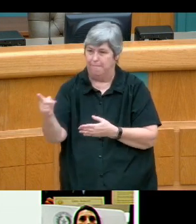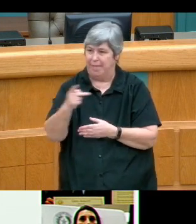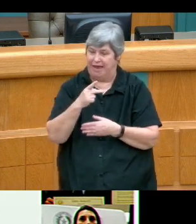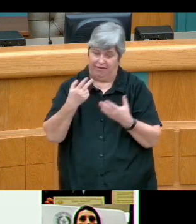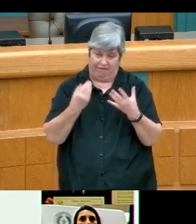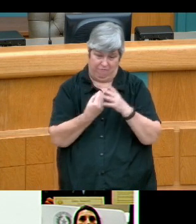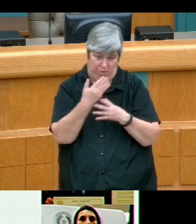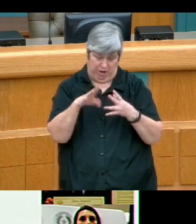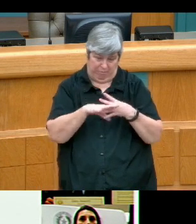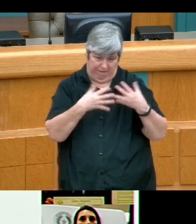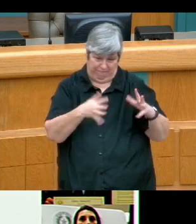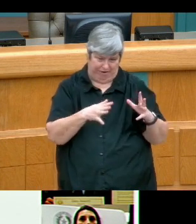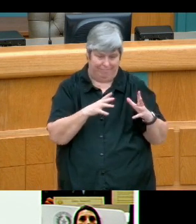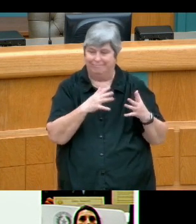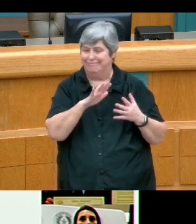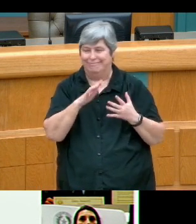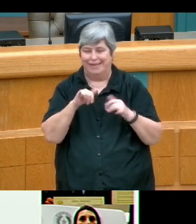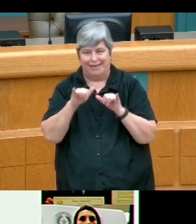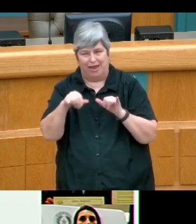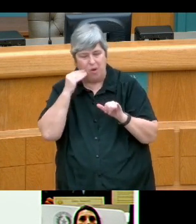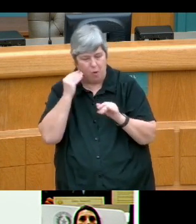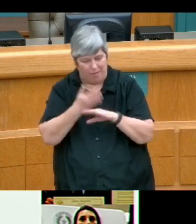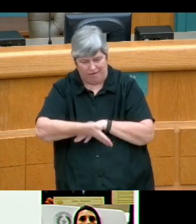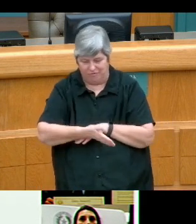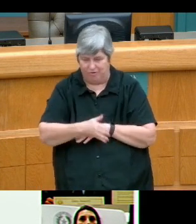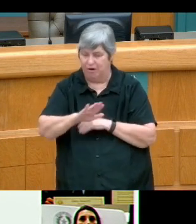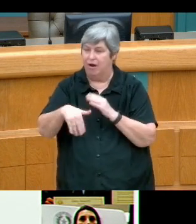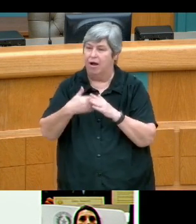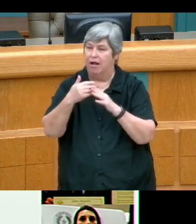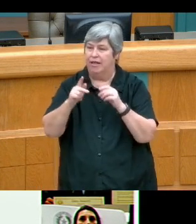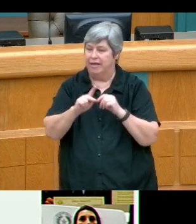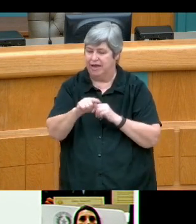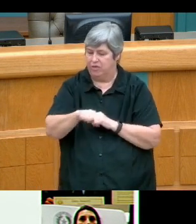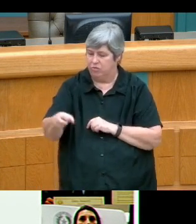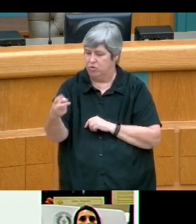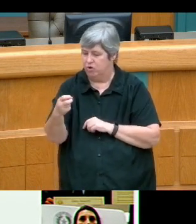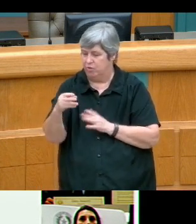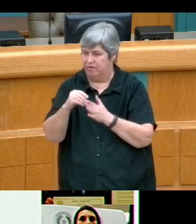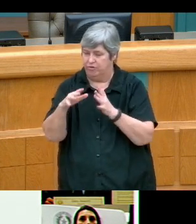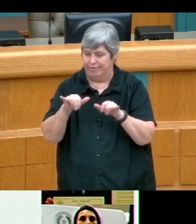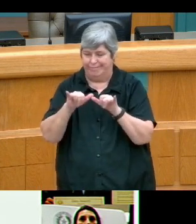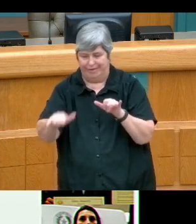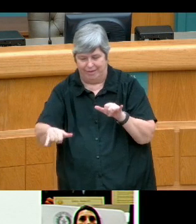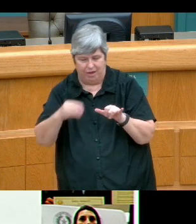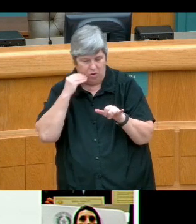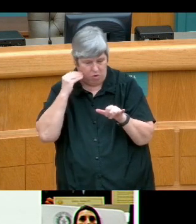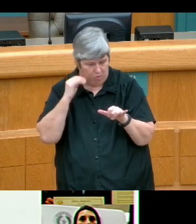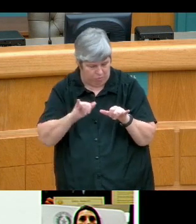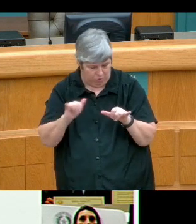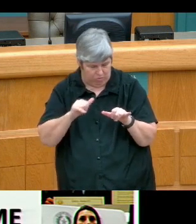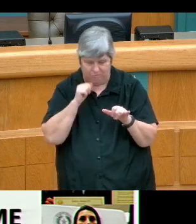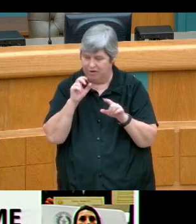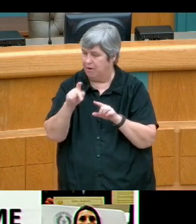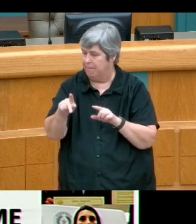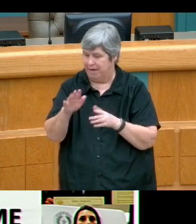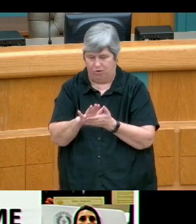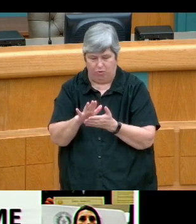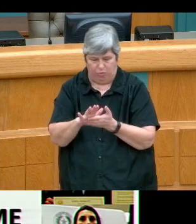spring break. All other lower levels, K through 12 students haven't gone back to school for a while